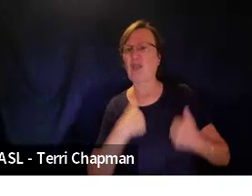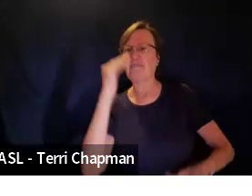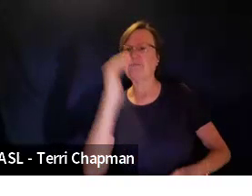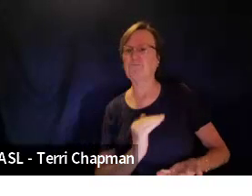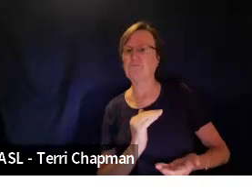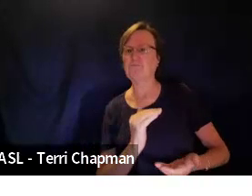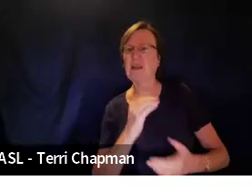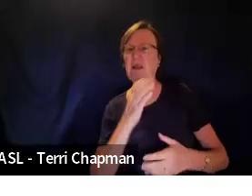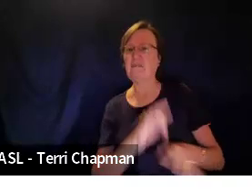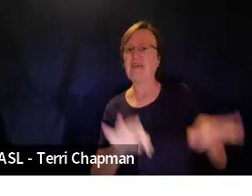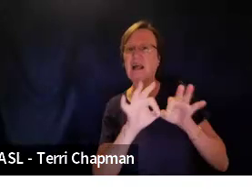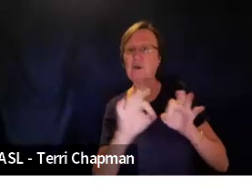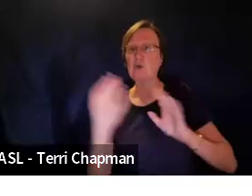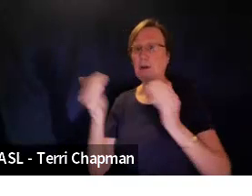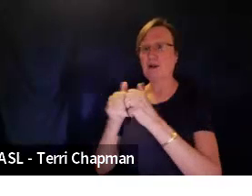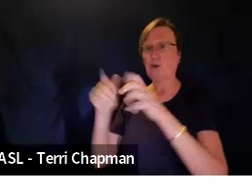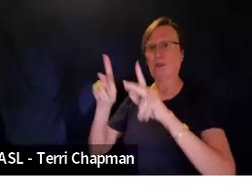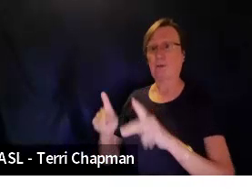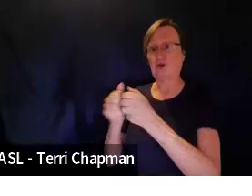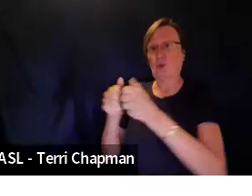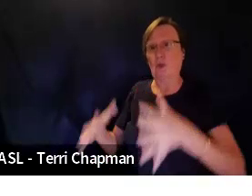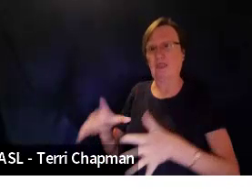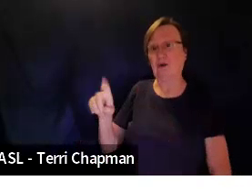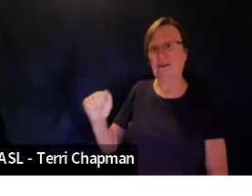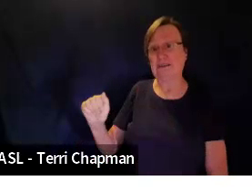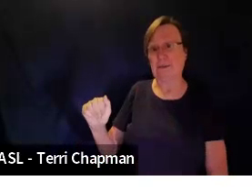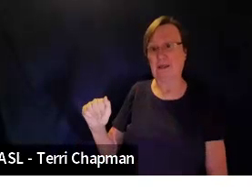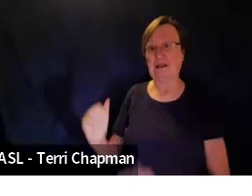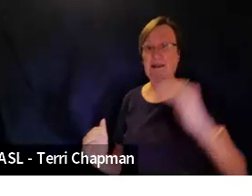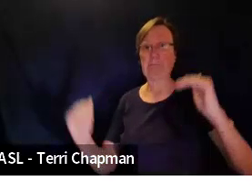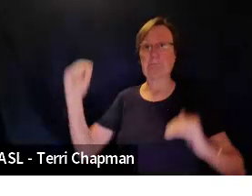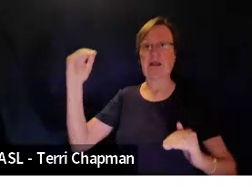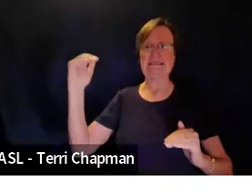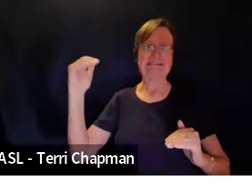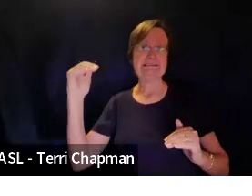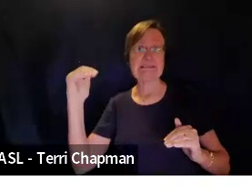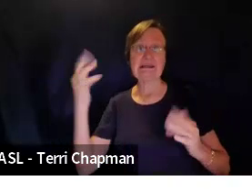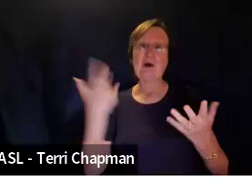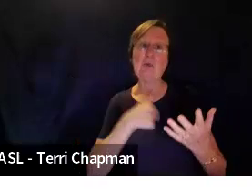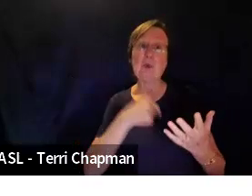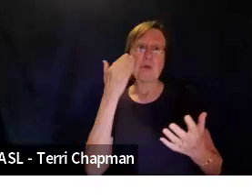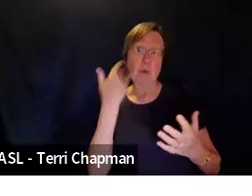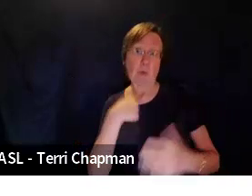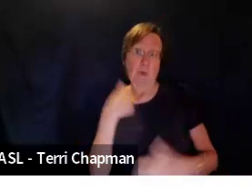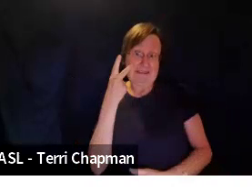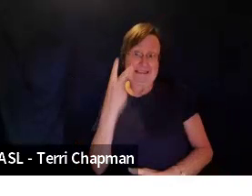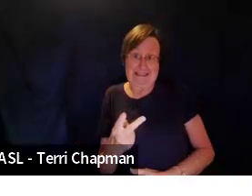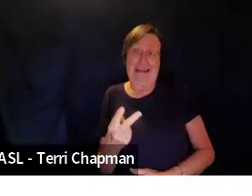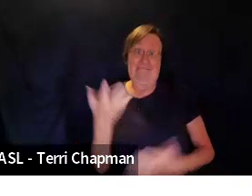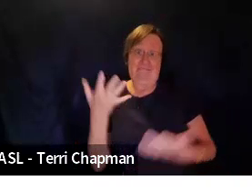of a person that does not have a disability. So we know, for example, we've seen this before. It's not